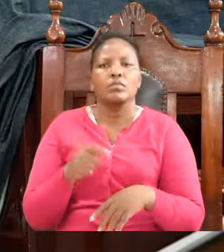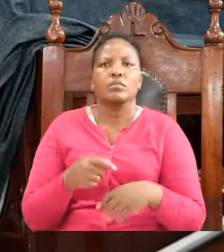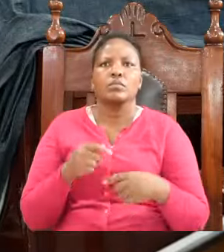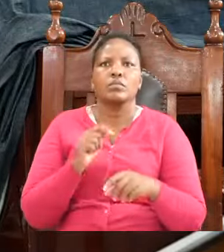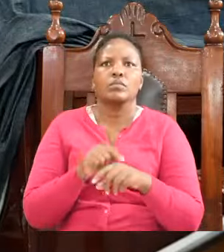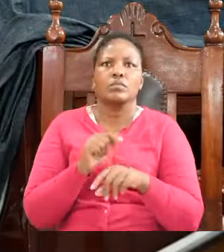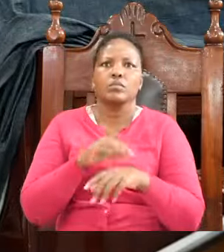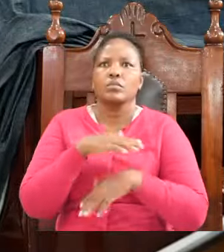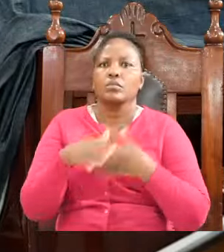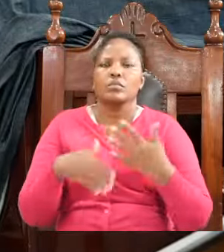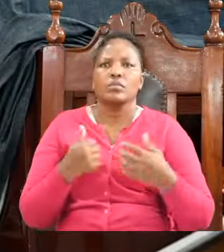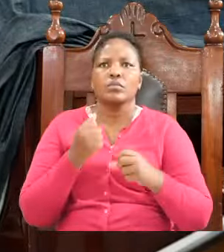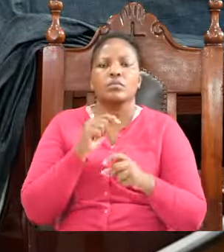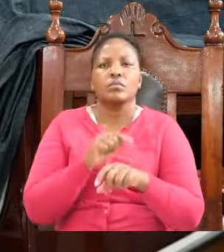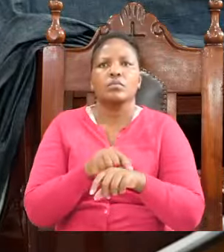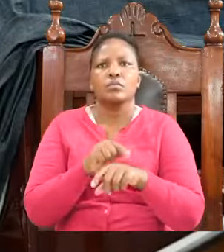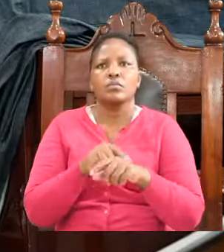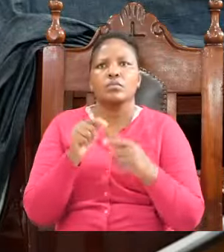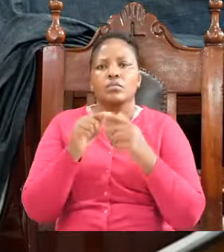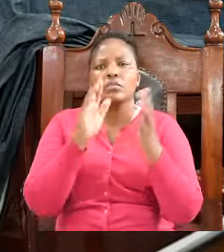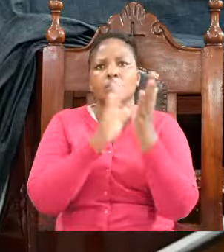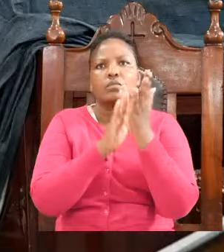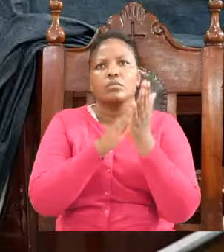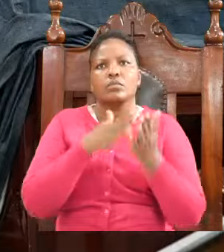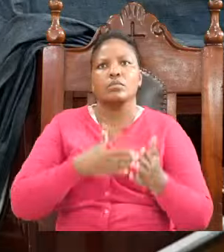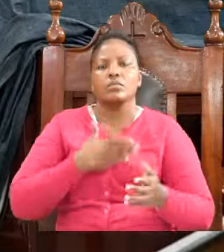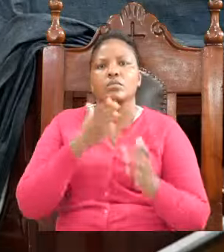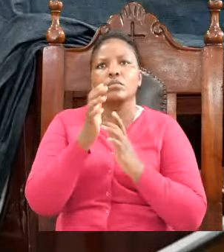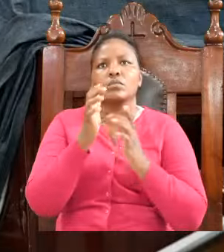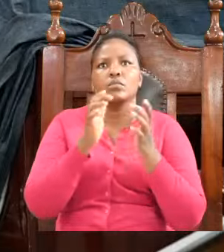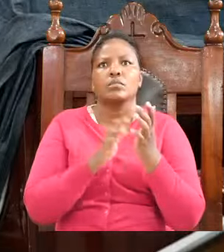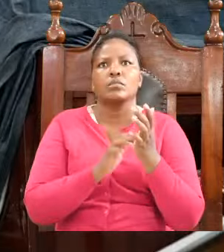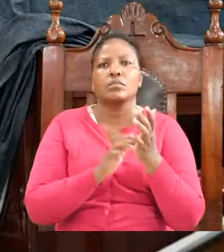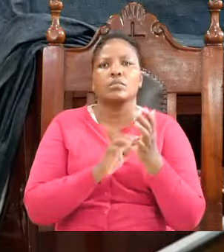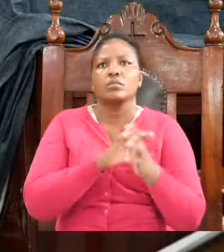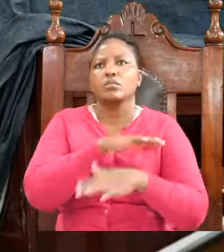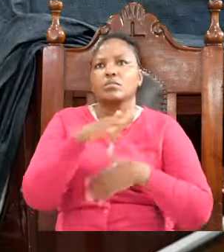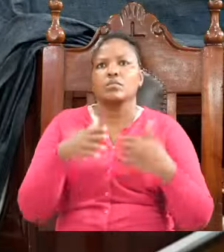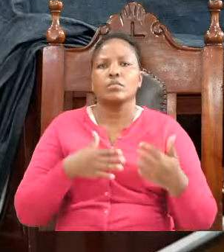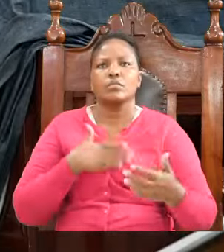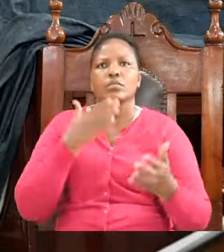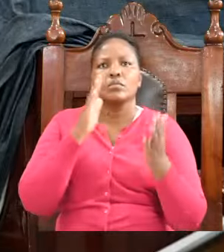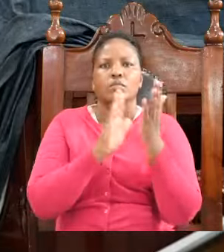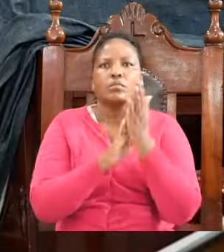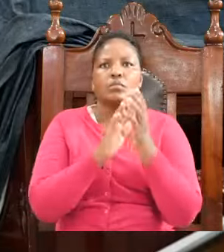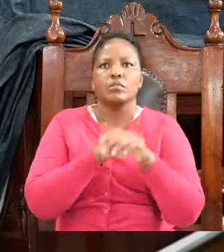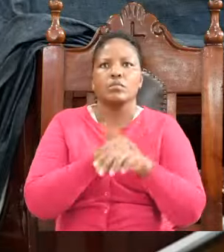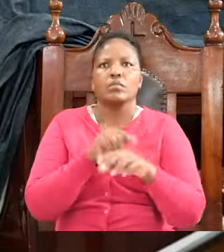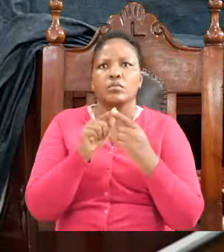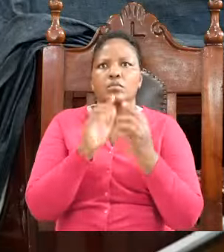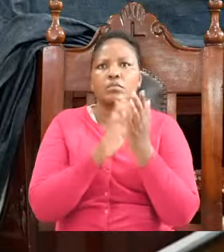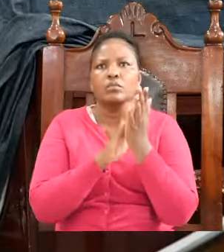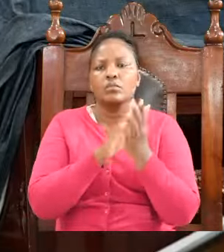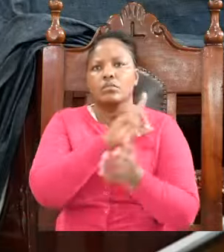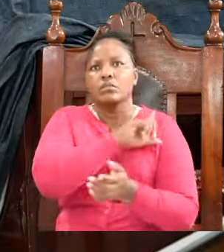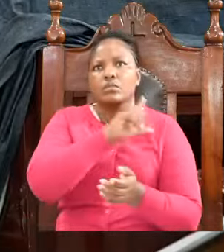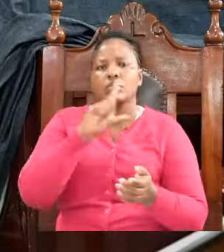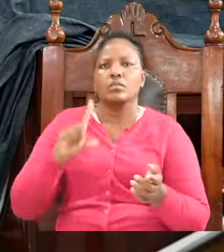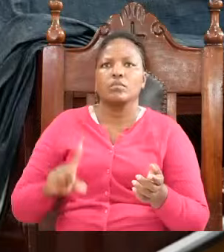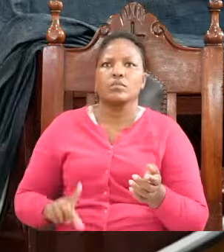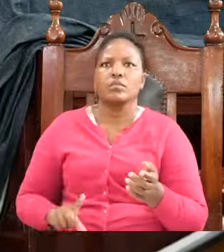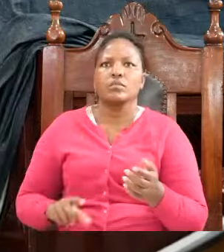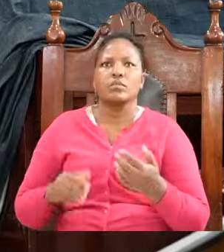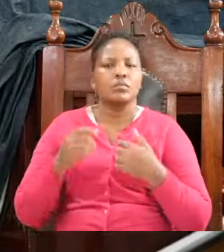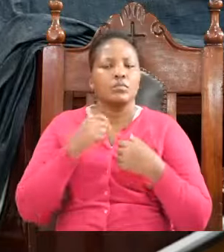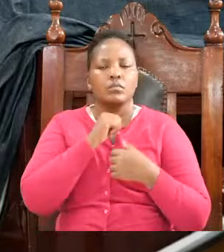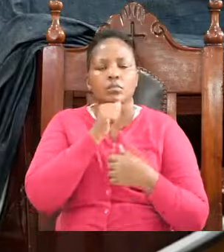my time to praise my Jesus. All of my time to praise my Lord. If